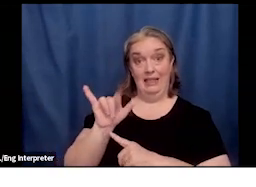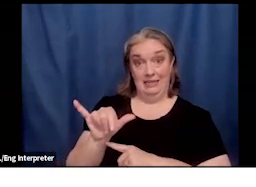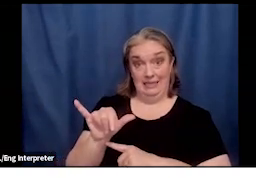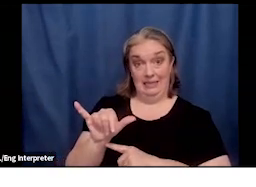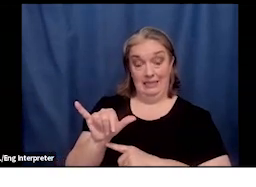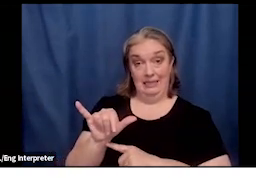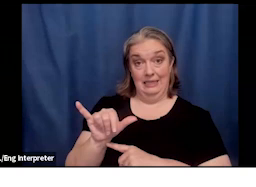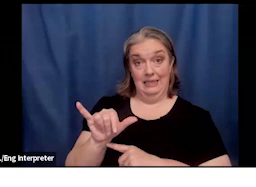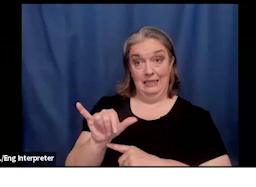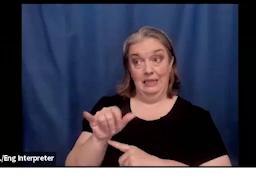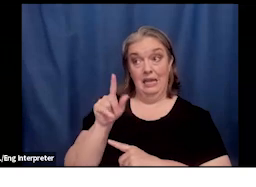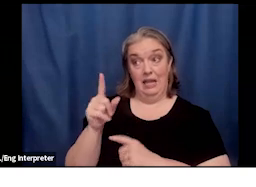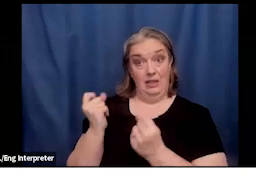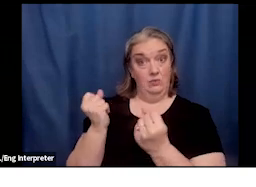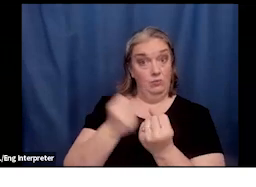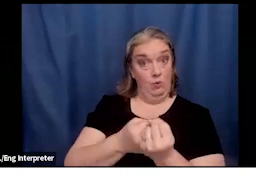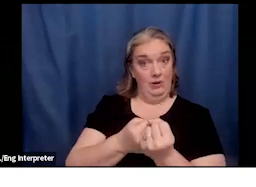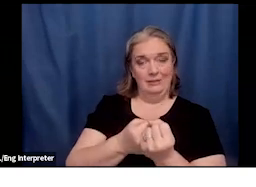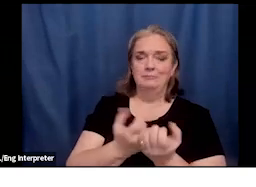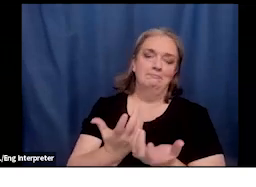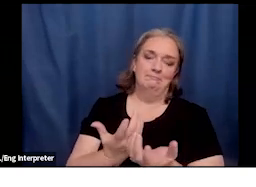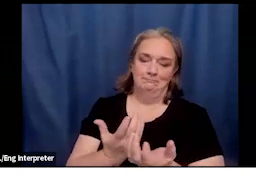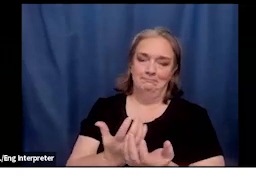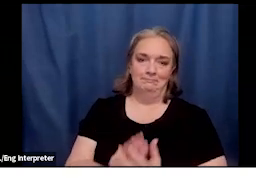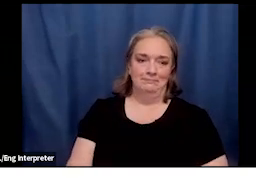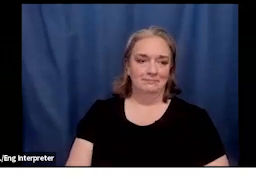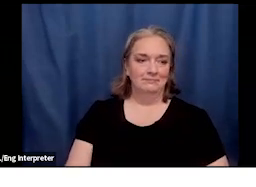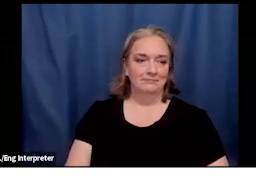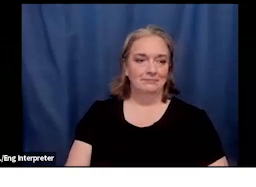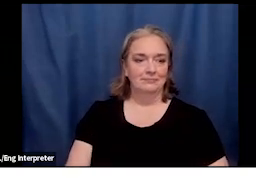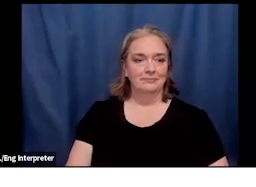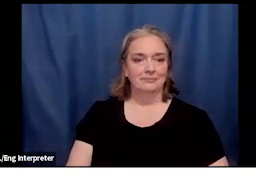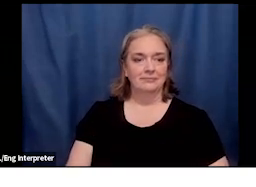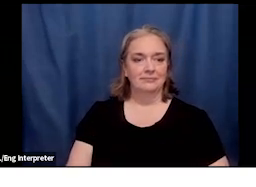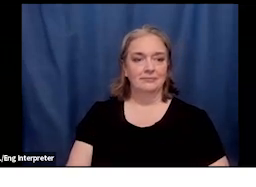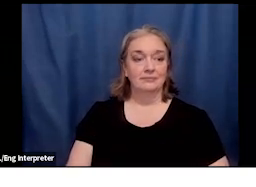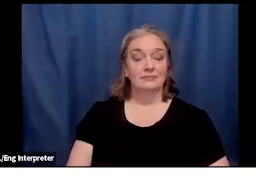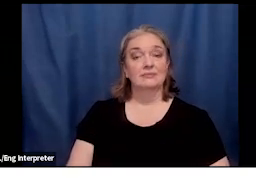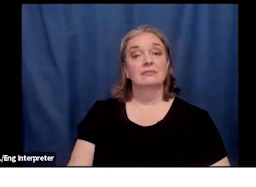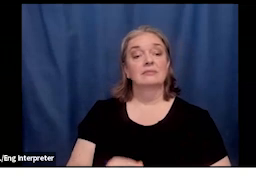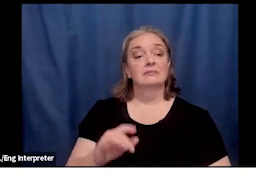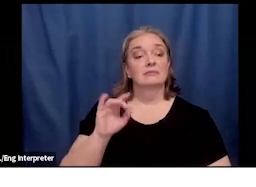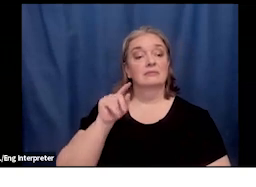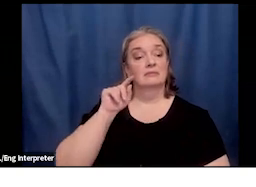receiving support that way. If your organization or community group is outside of that list